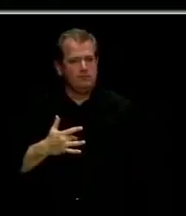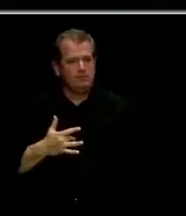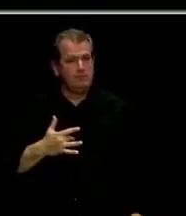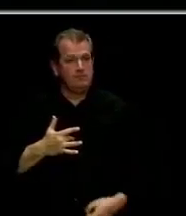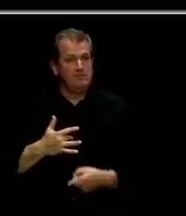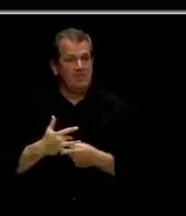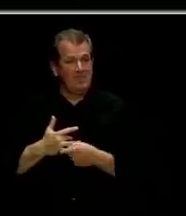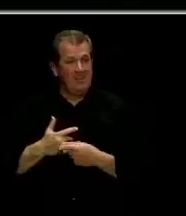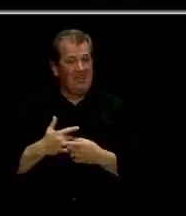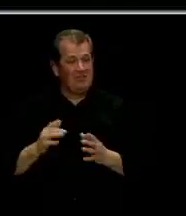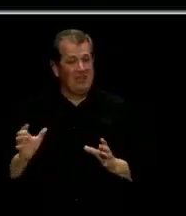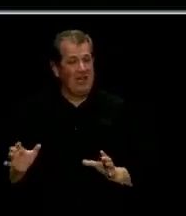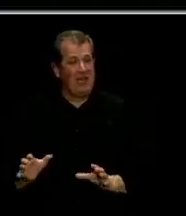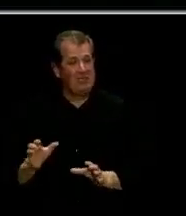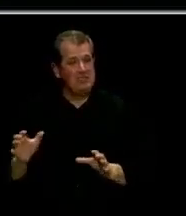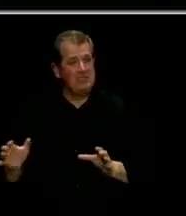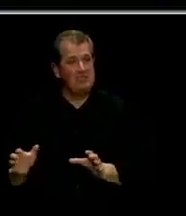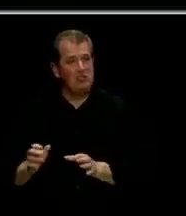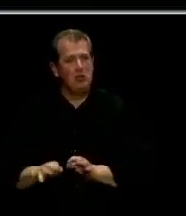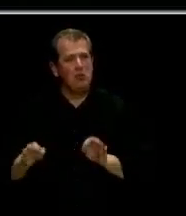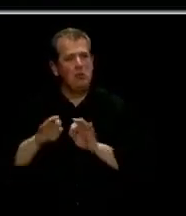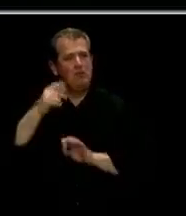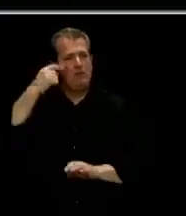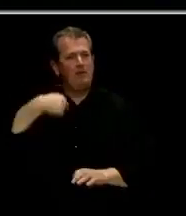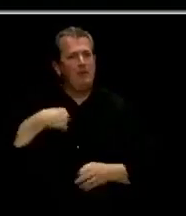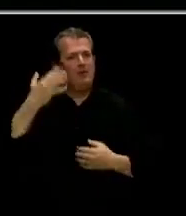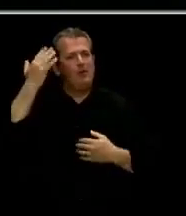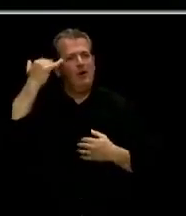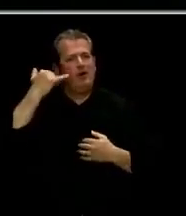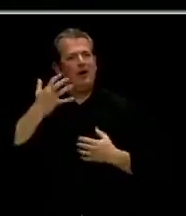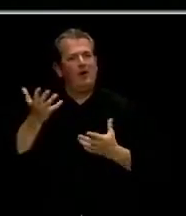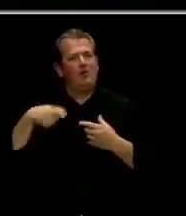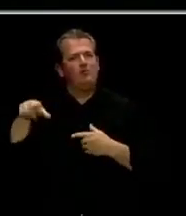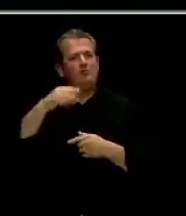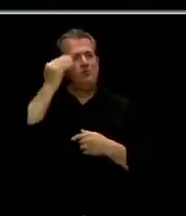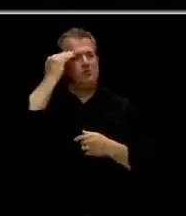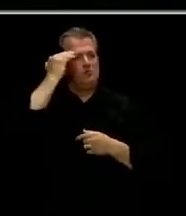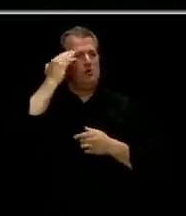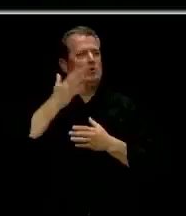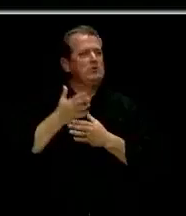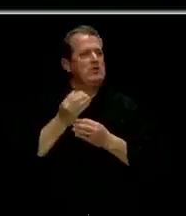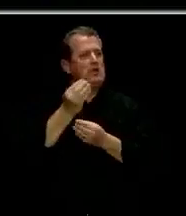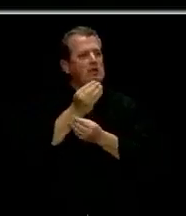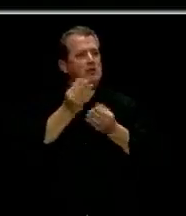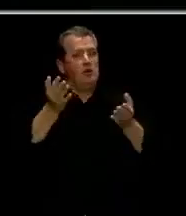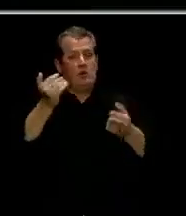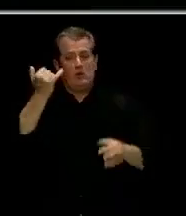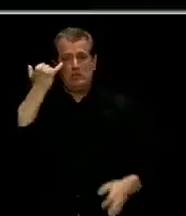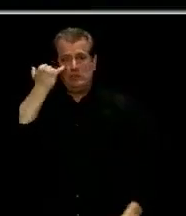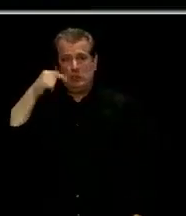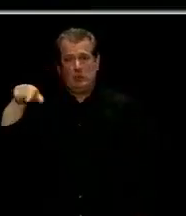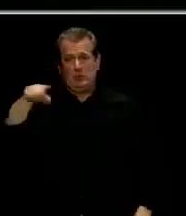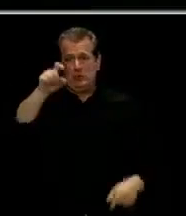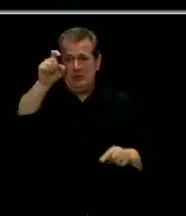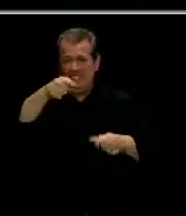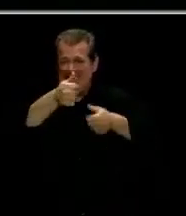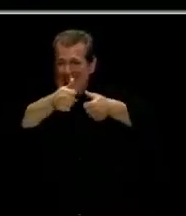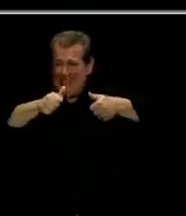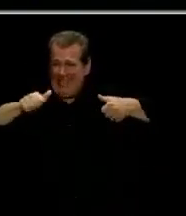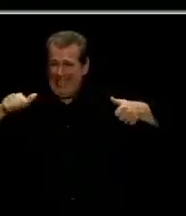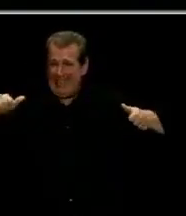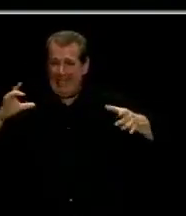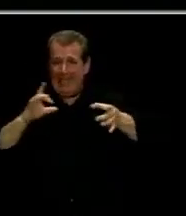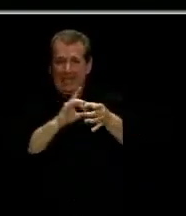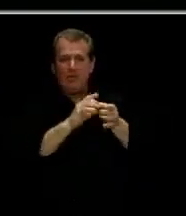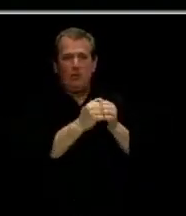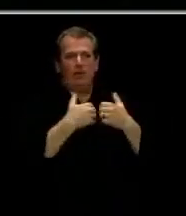that's, that's important to me because I want to share it with you. Because if you need something that's related to health,